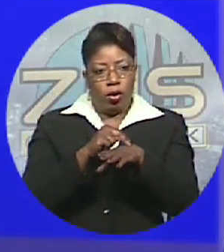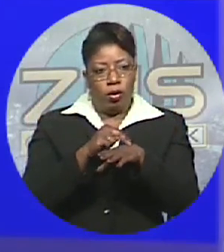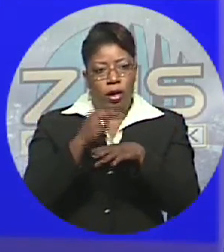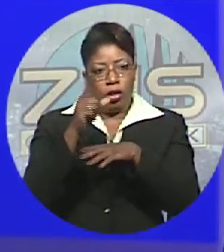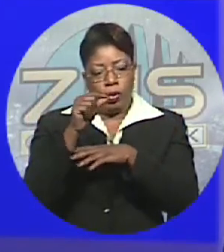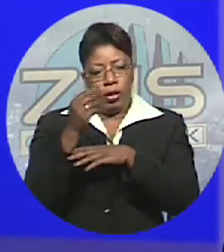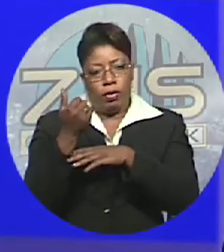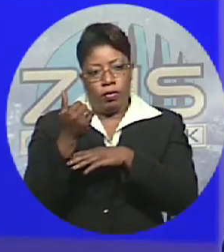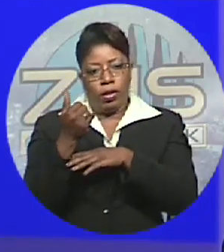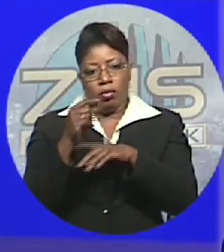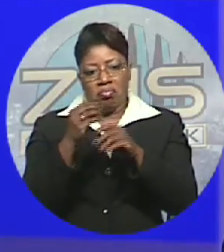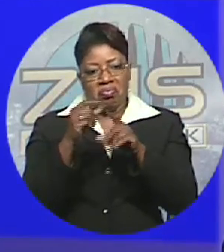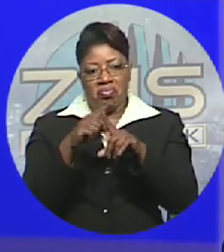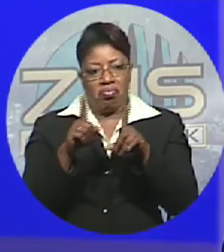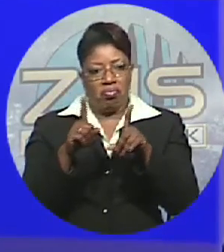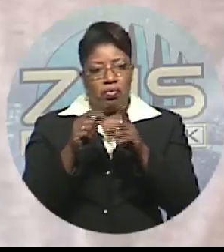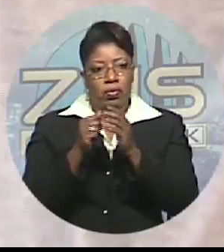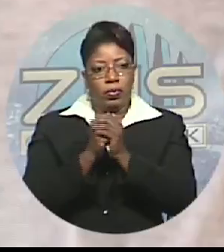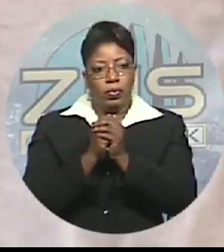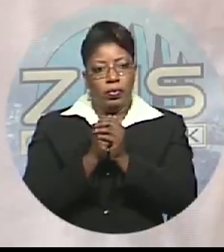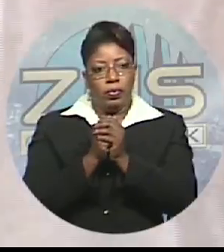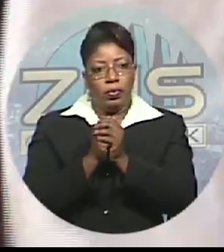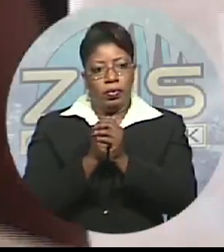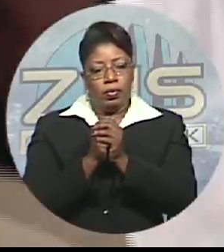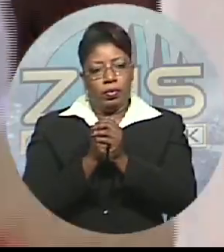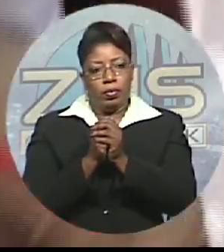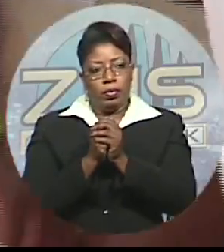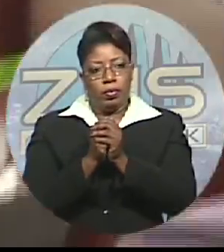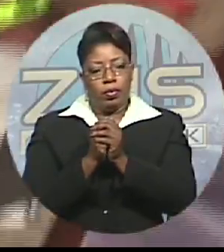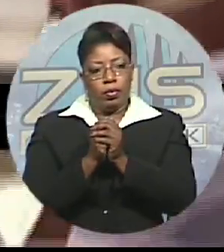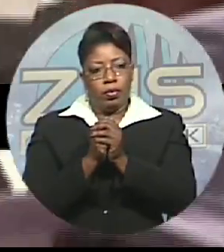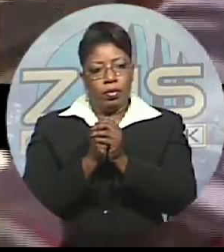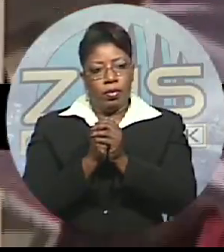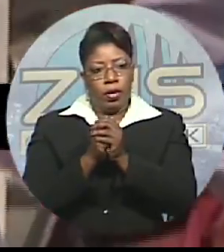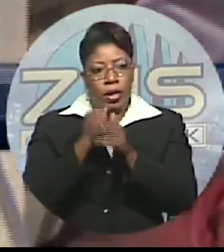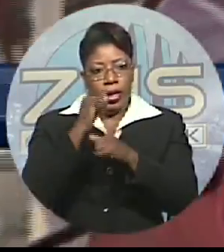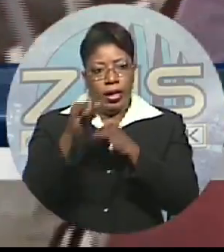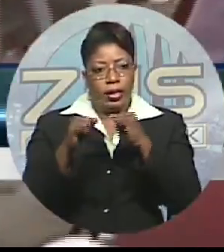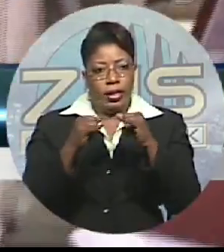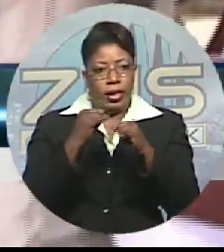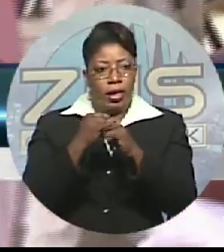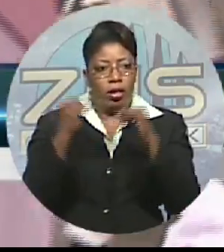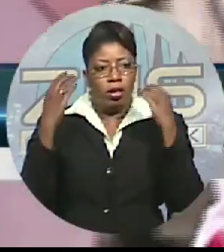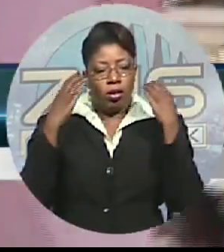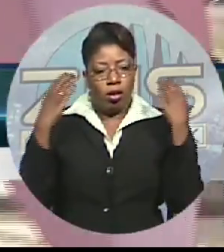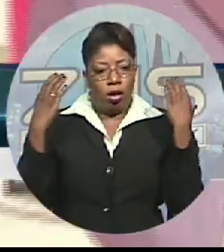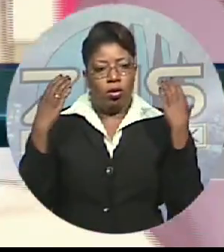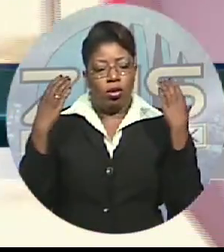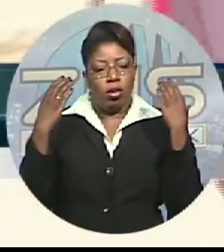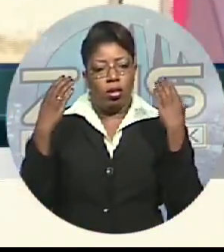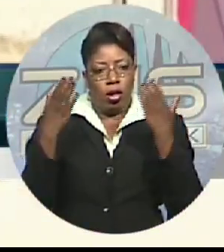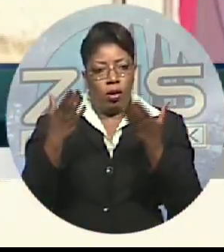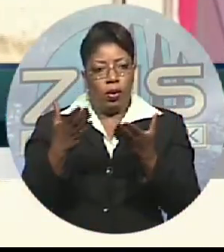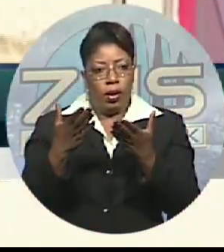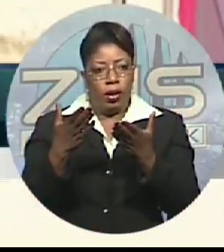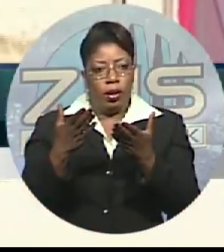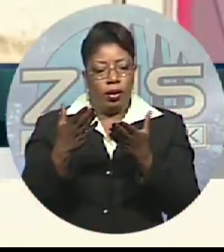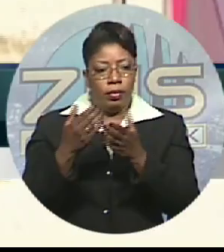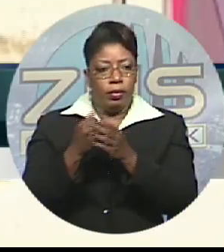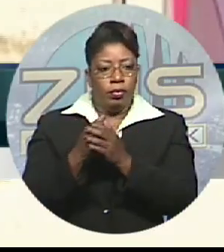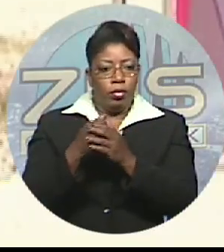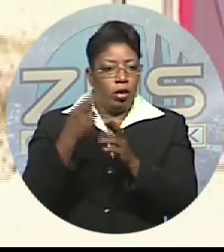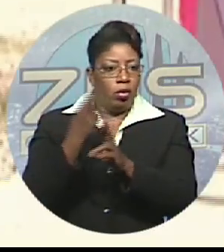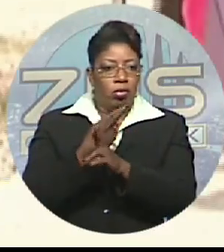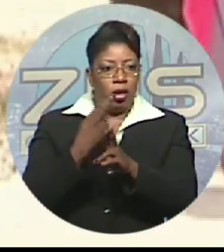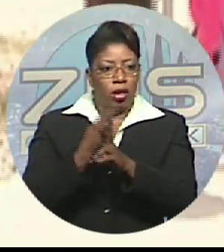2015 was no different. Cincinnati Reds international scouts Furman Coronel and Jim Stokel have been regular